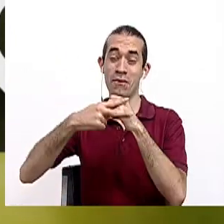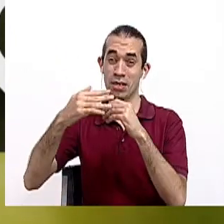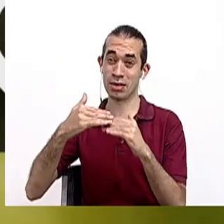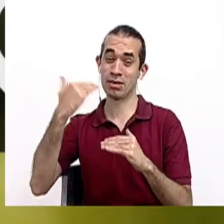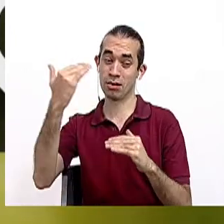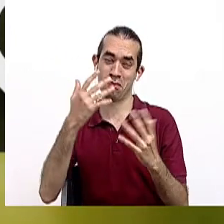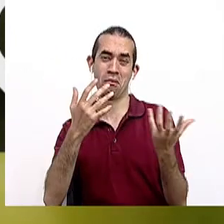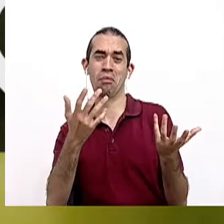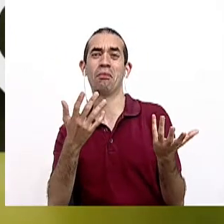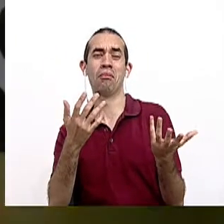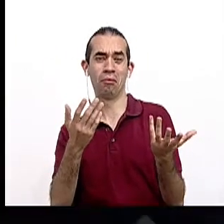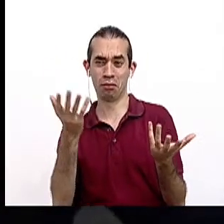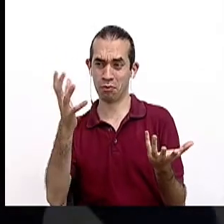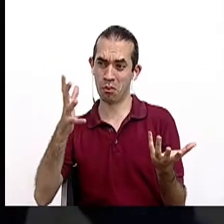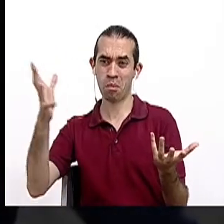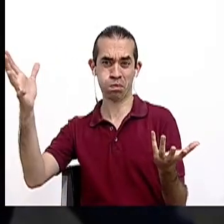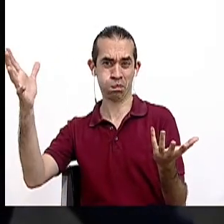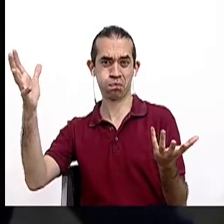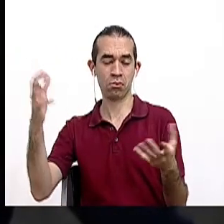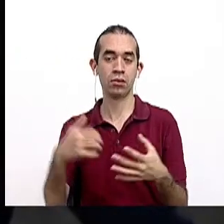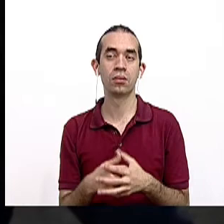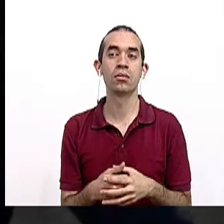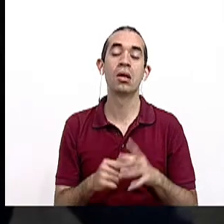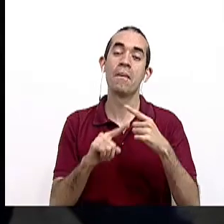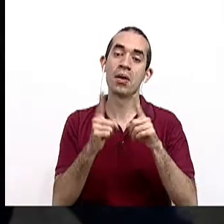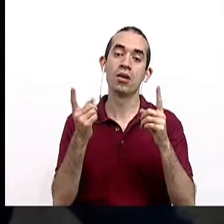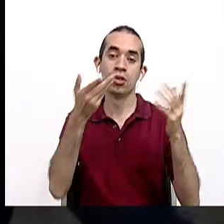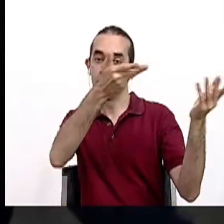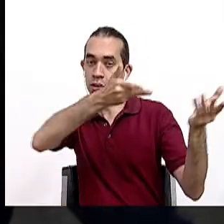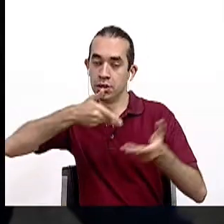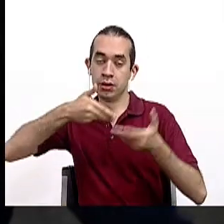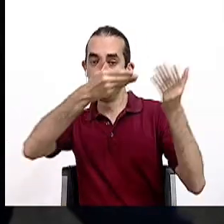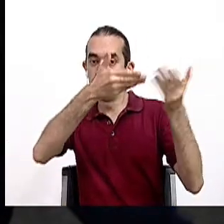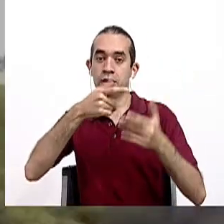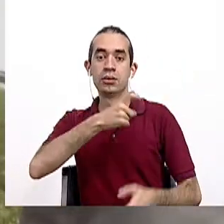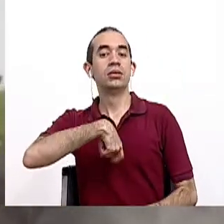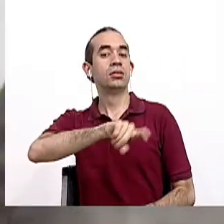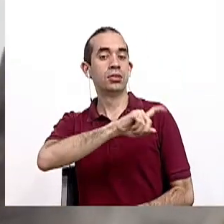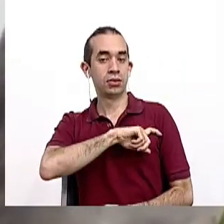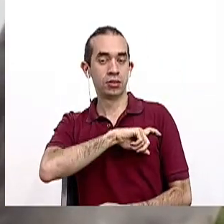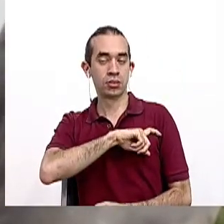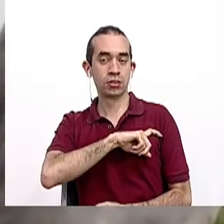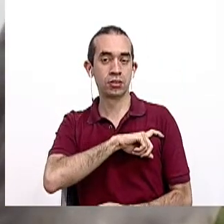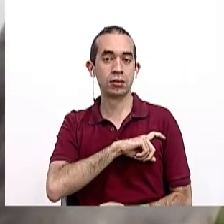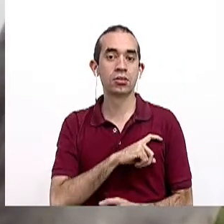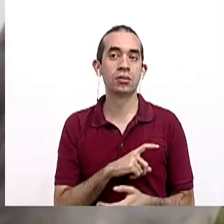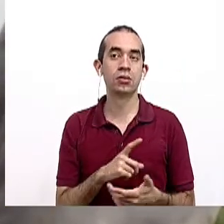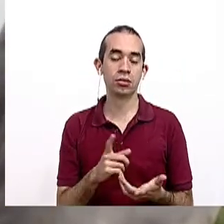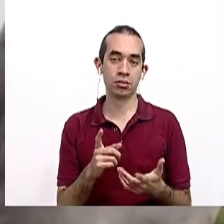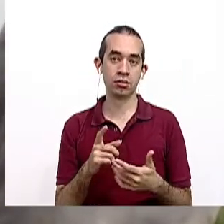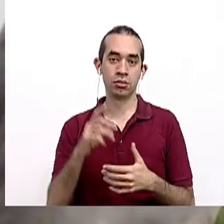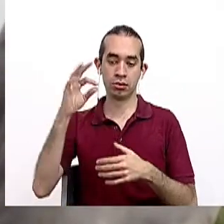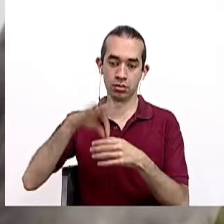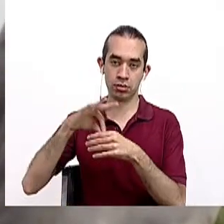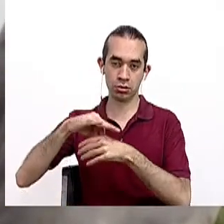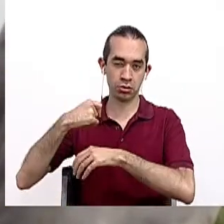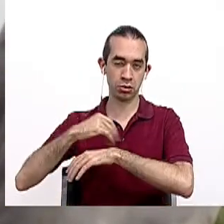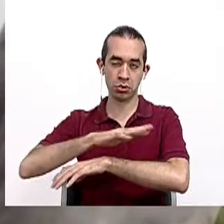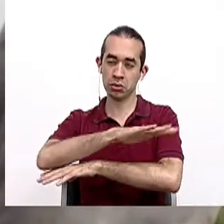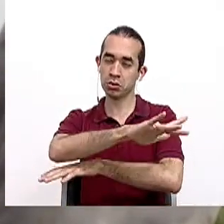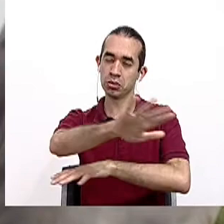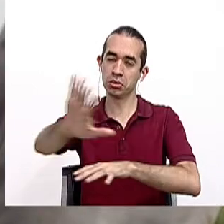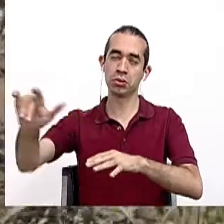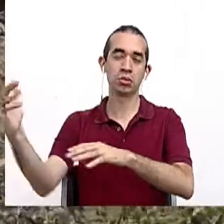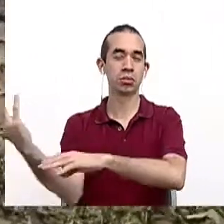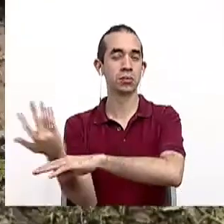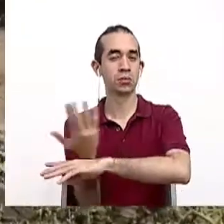own weight. But if we imported tomato from Spain, where it's grown in open fields,